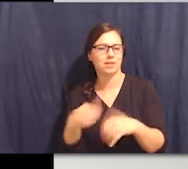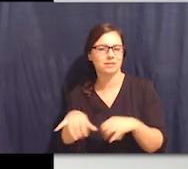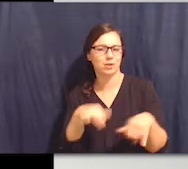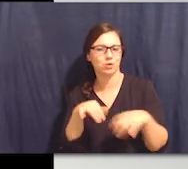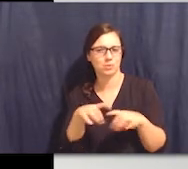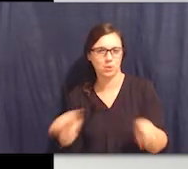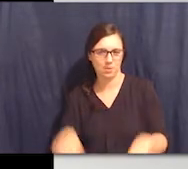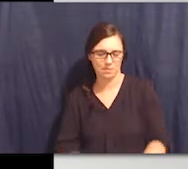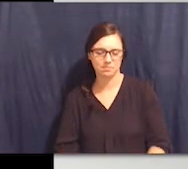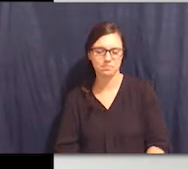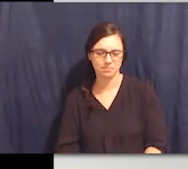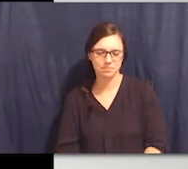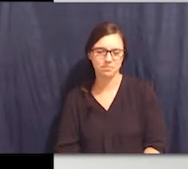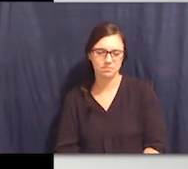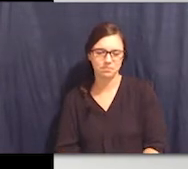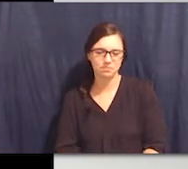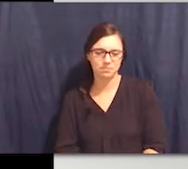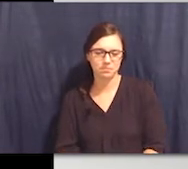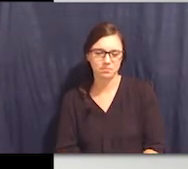diploma.